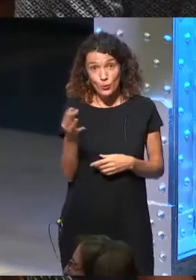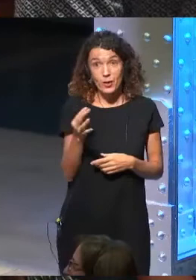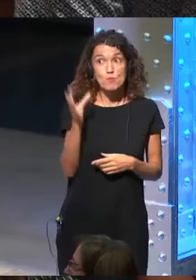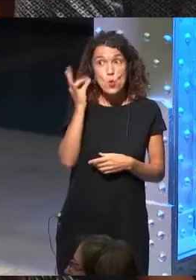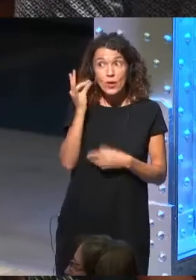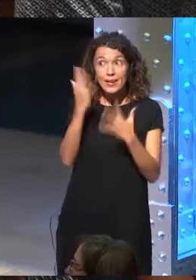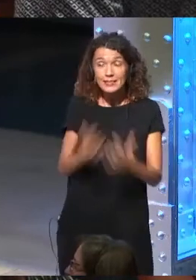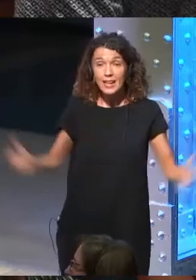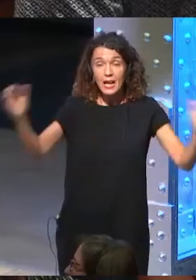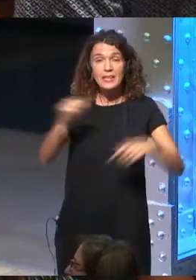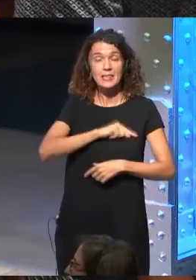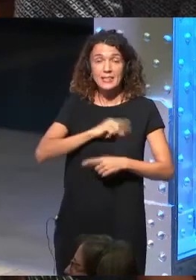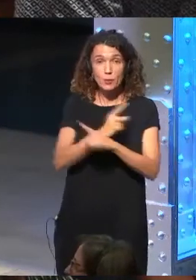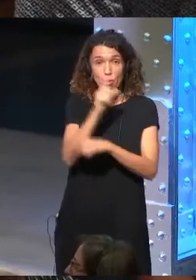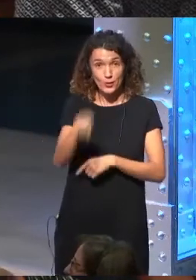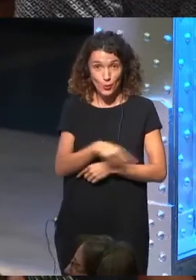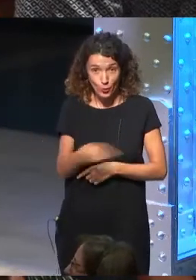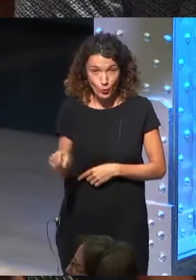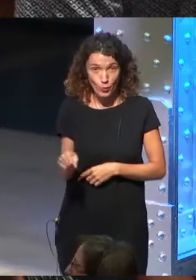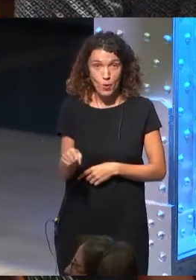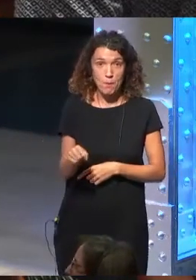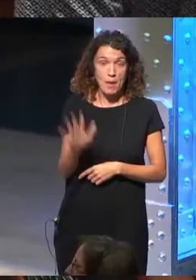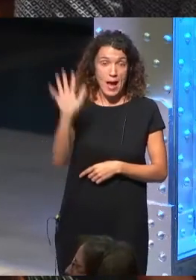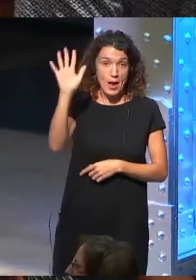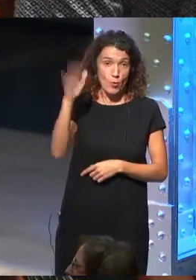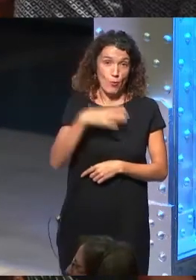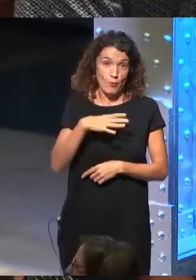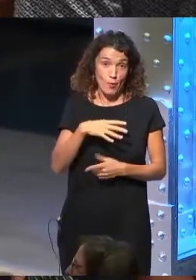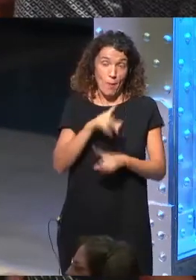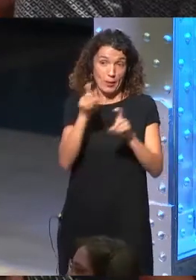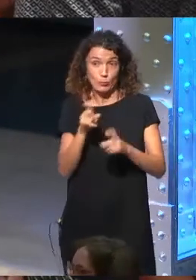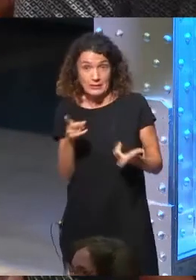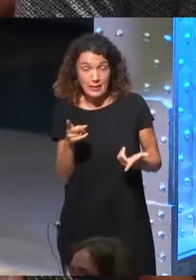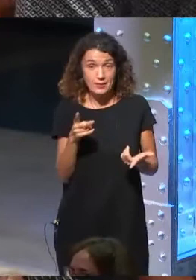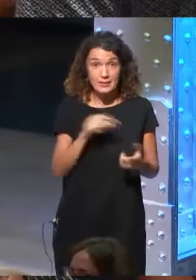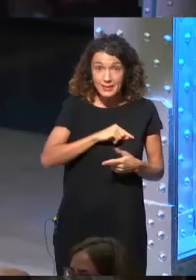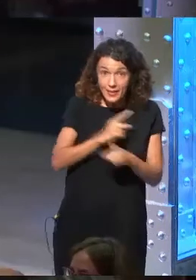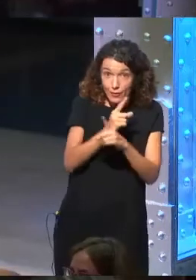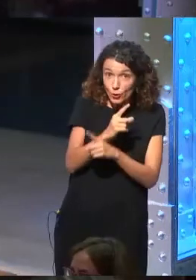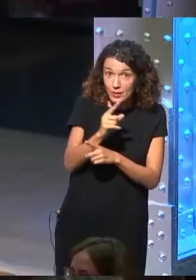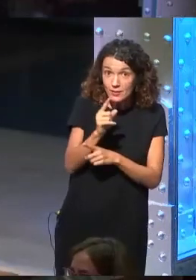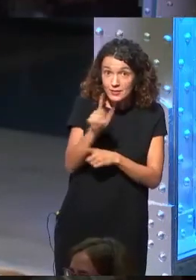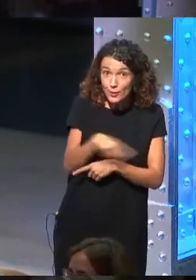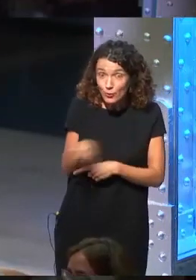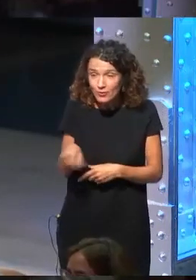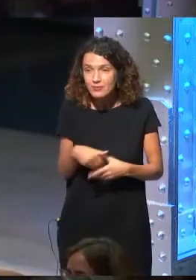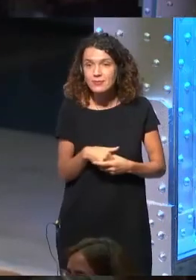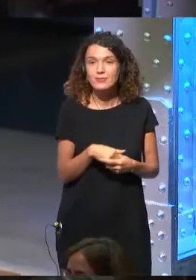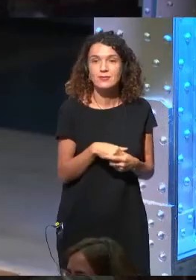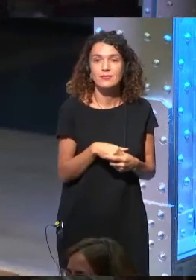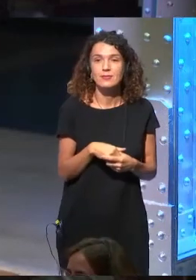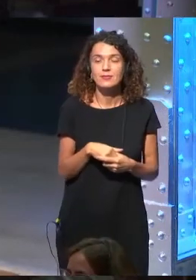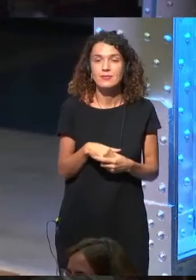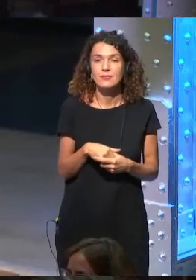feel nervous about sticking their hands up and asking a question. Yeah. Yes. Why do you okay, think some of them. It's not